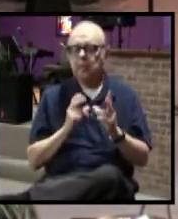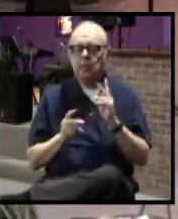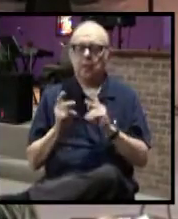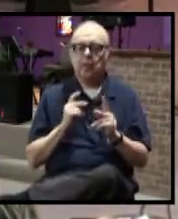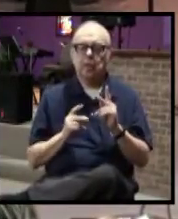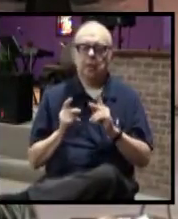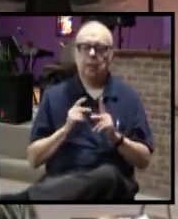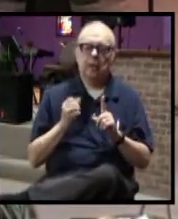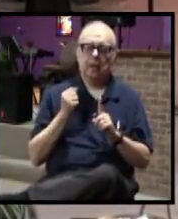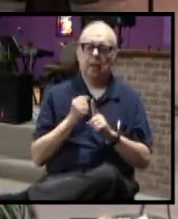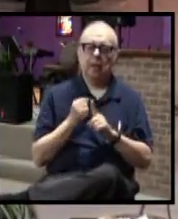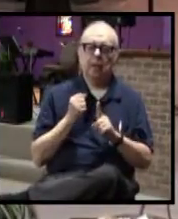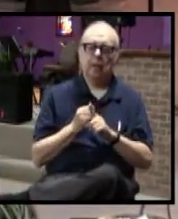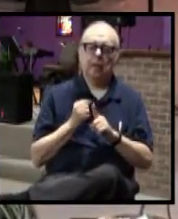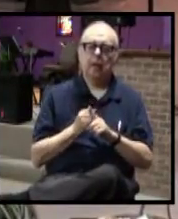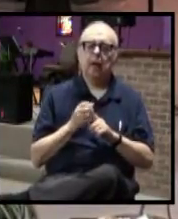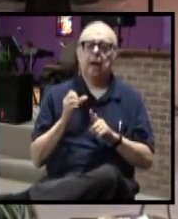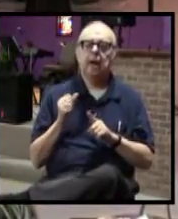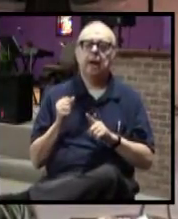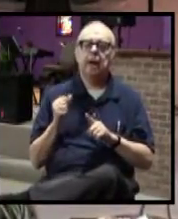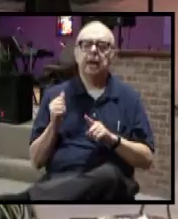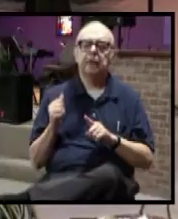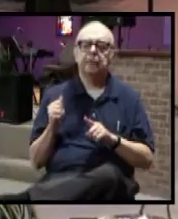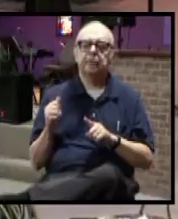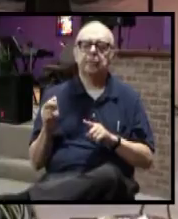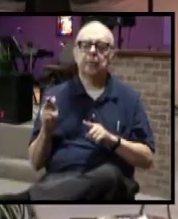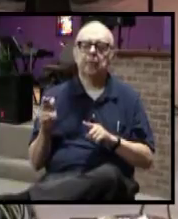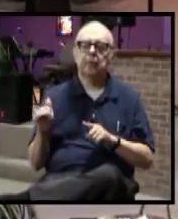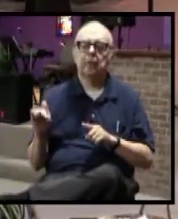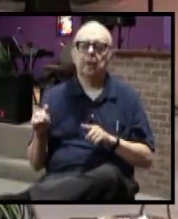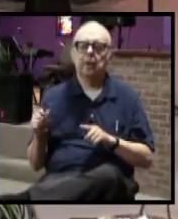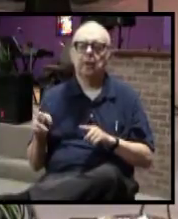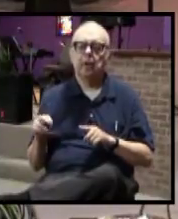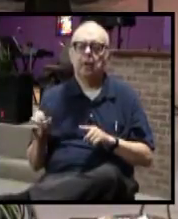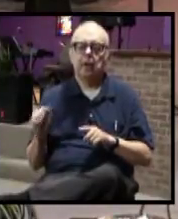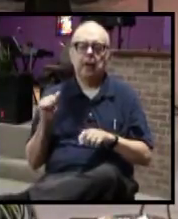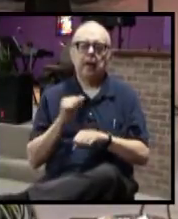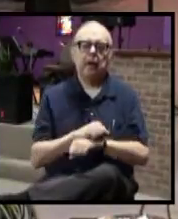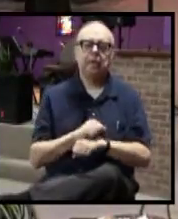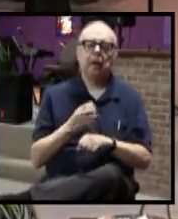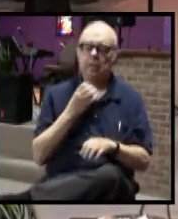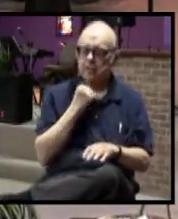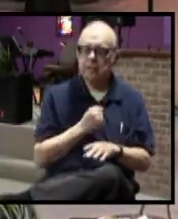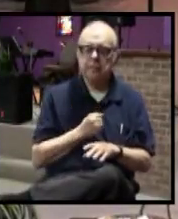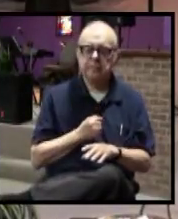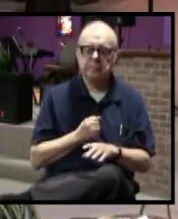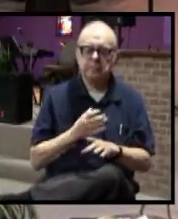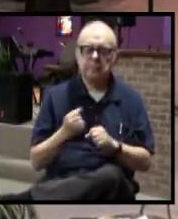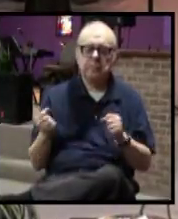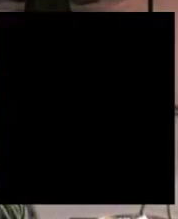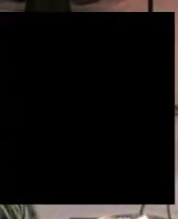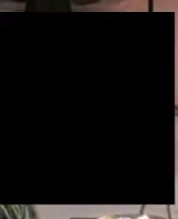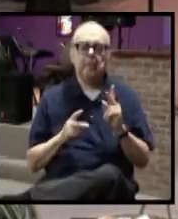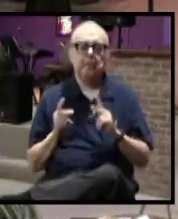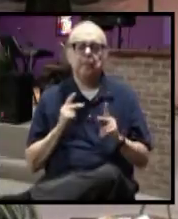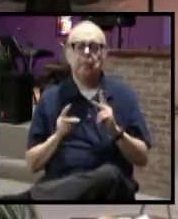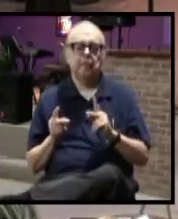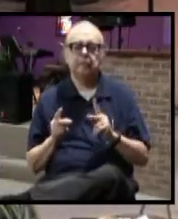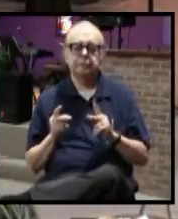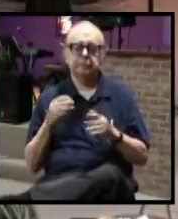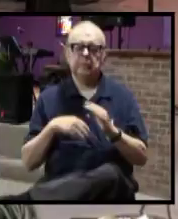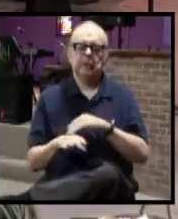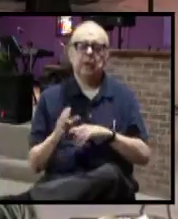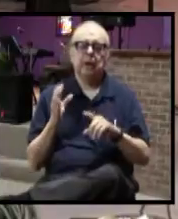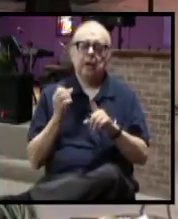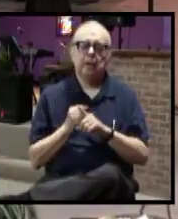the Jewish people had been attacked by the Assyrians. And when the Assyrians conquered the Jews, they took a large population of